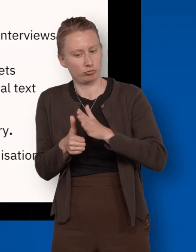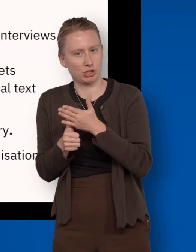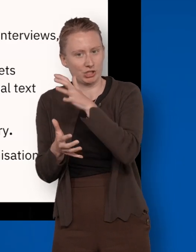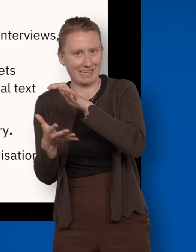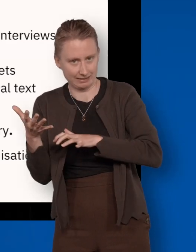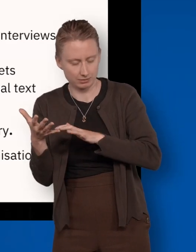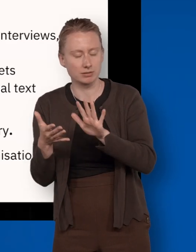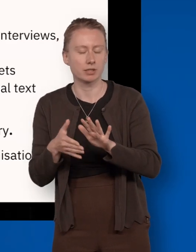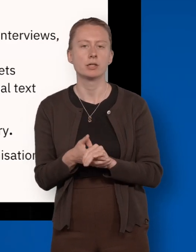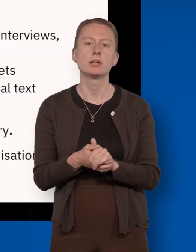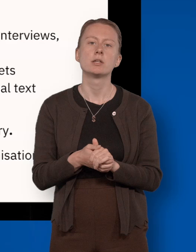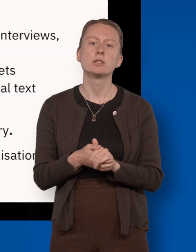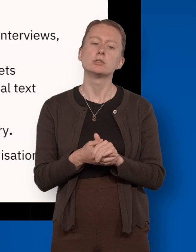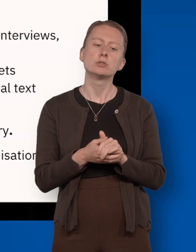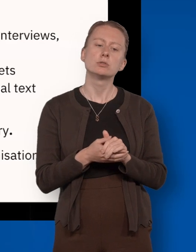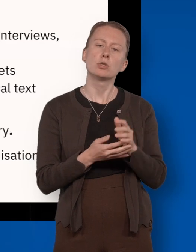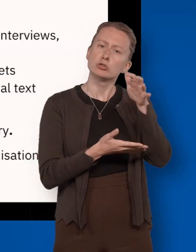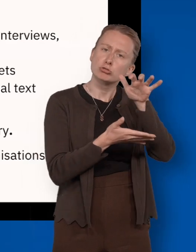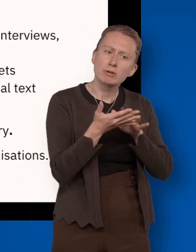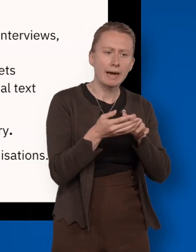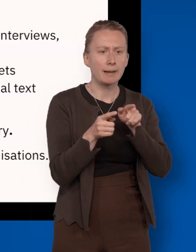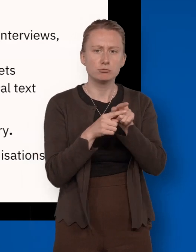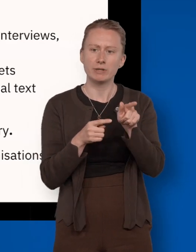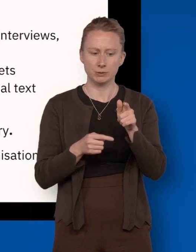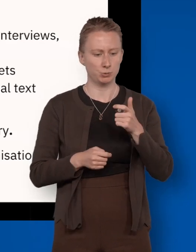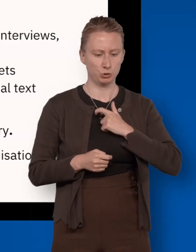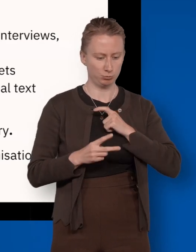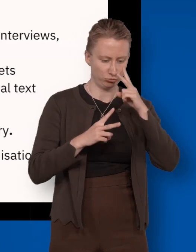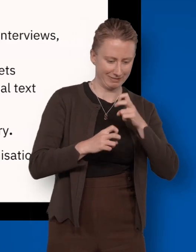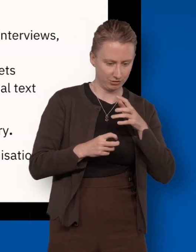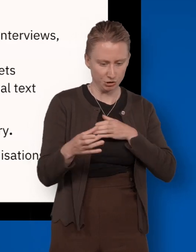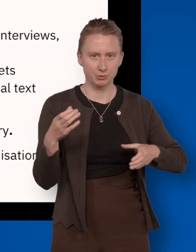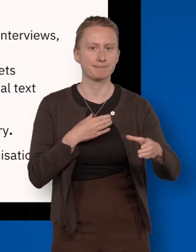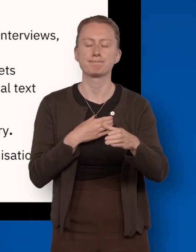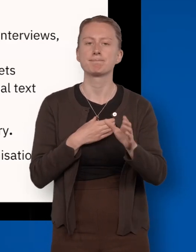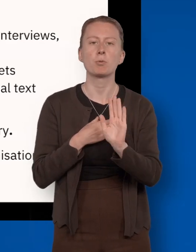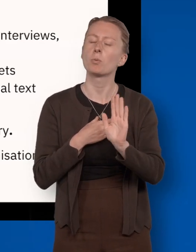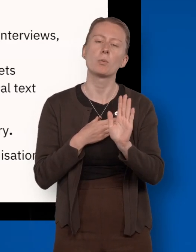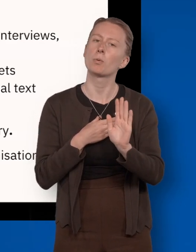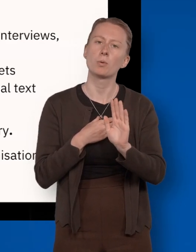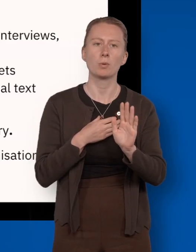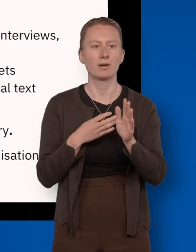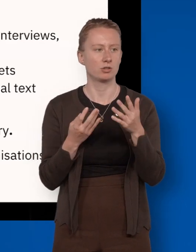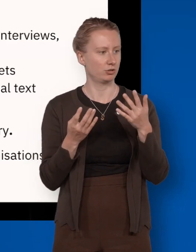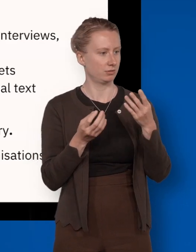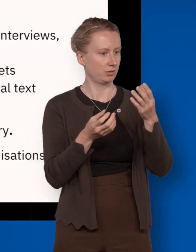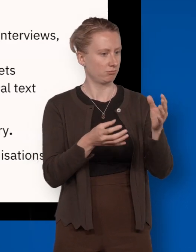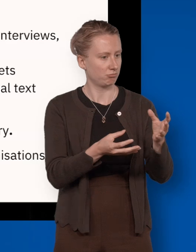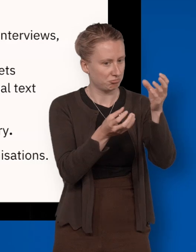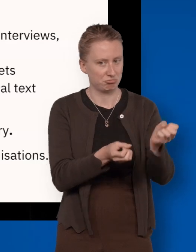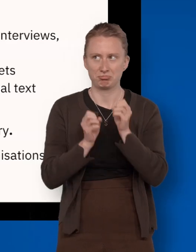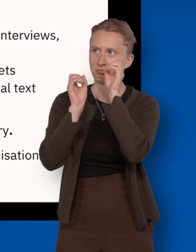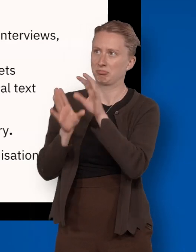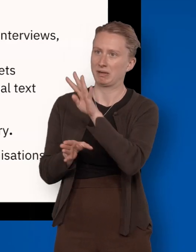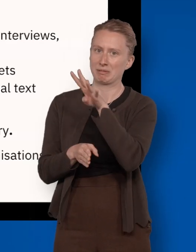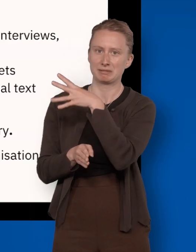to replace the human researcher. We don't sort of just pop in a big Excel file of survey responses and see